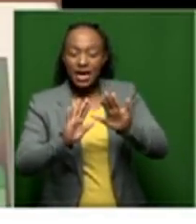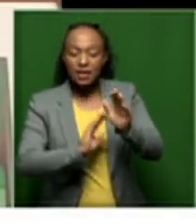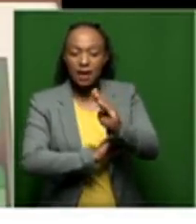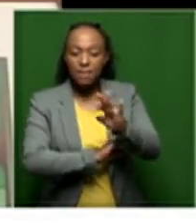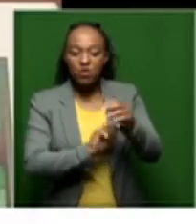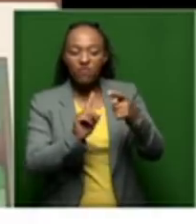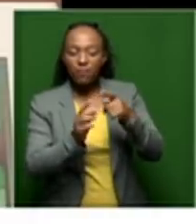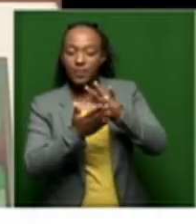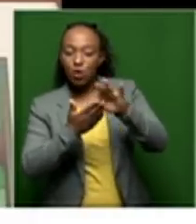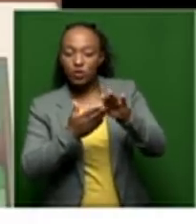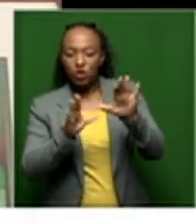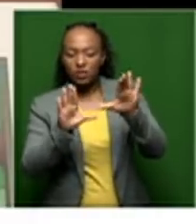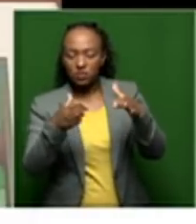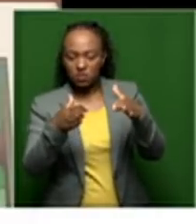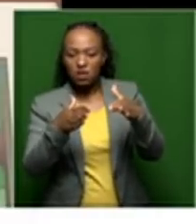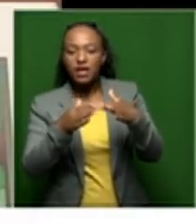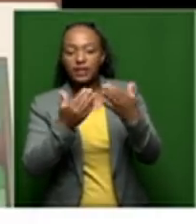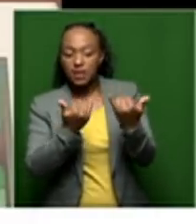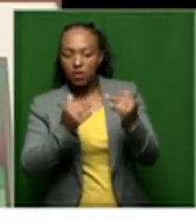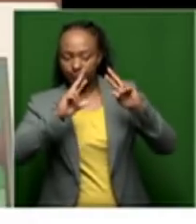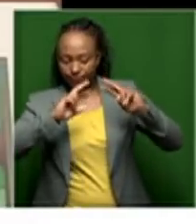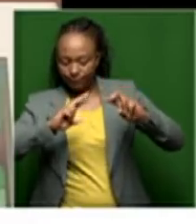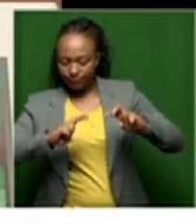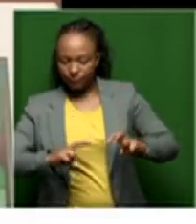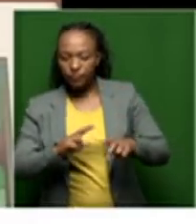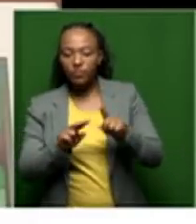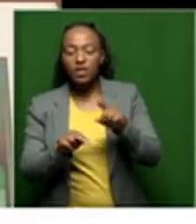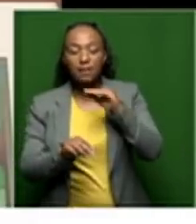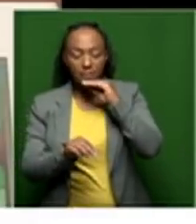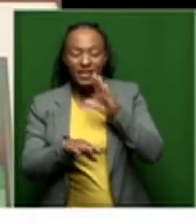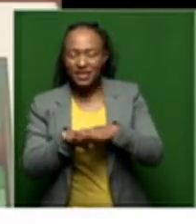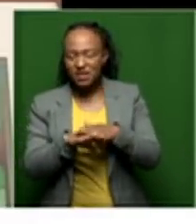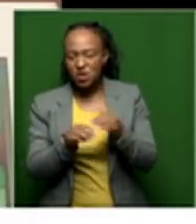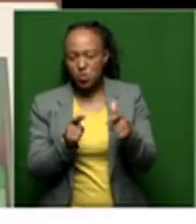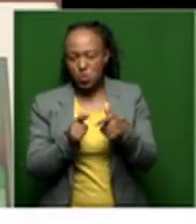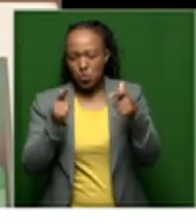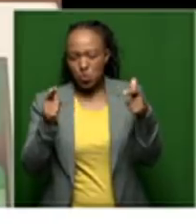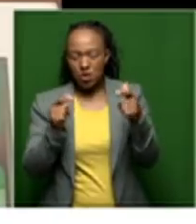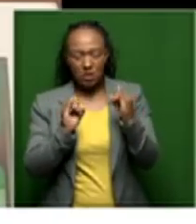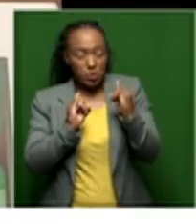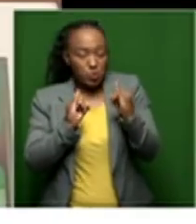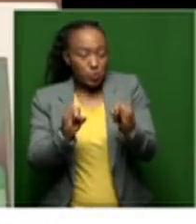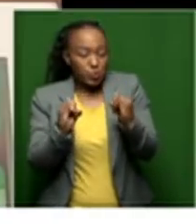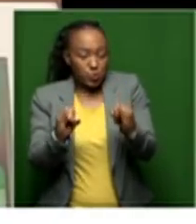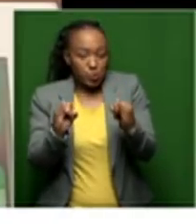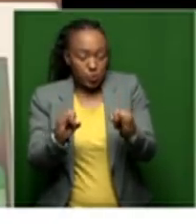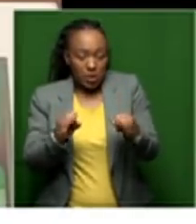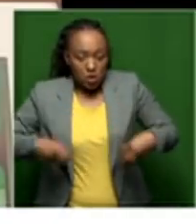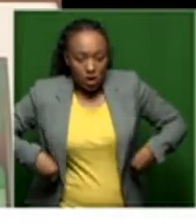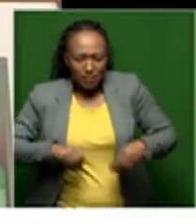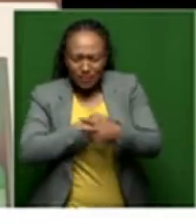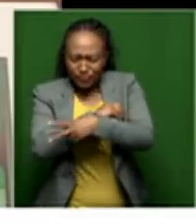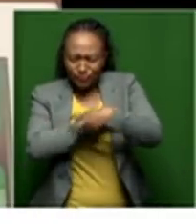contracts already under investigation, and that tells you the extent of the rot. And of course, 10